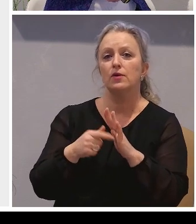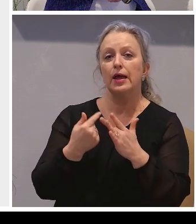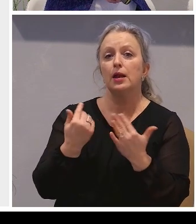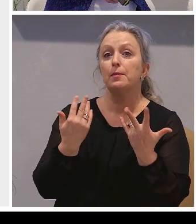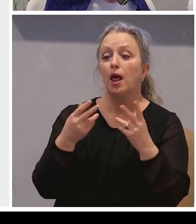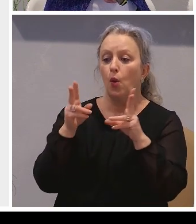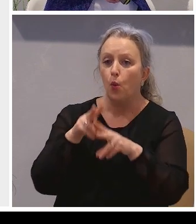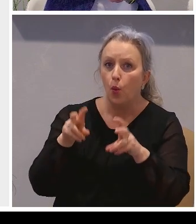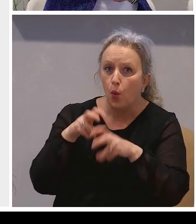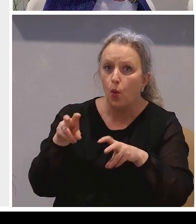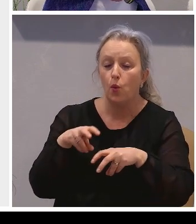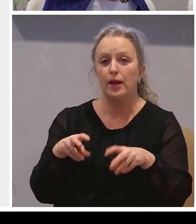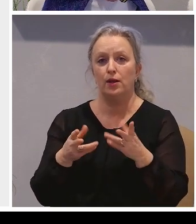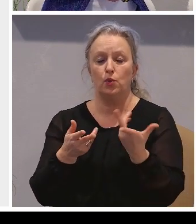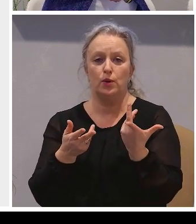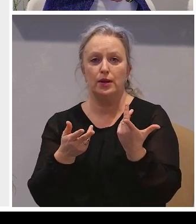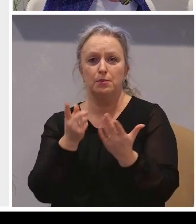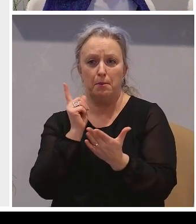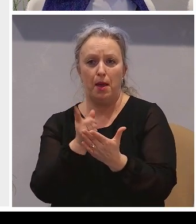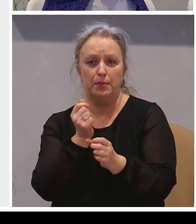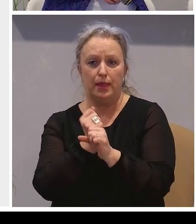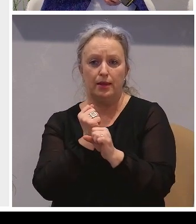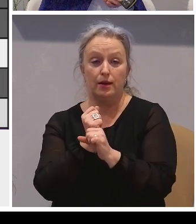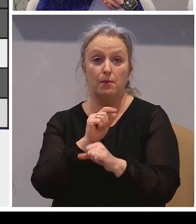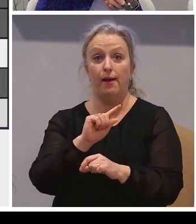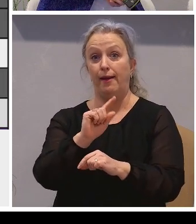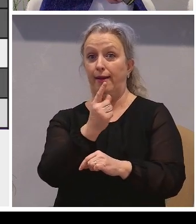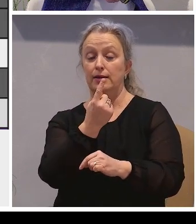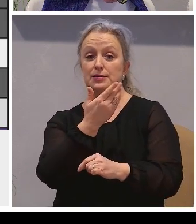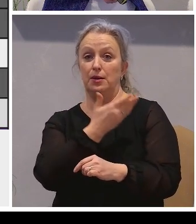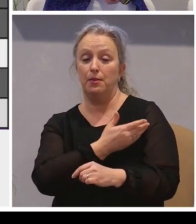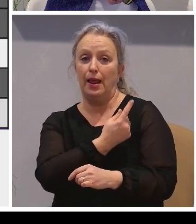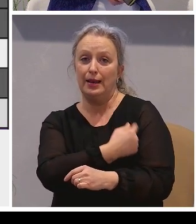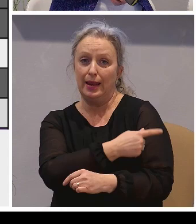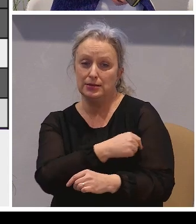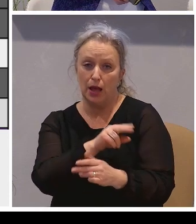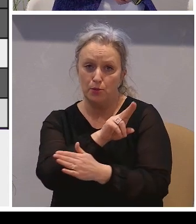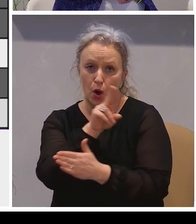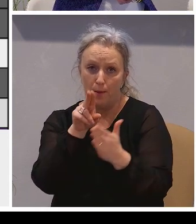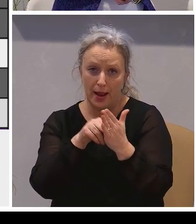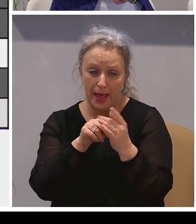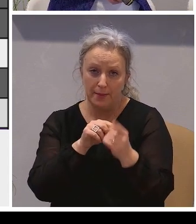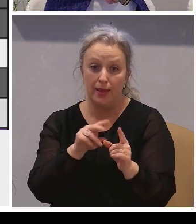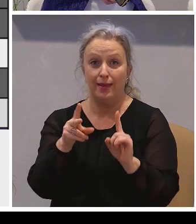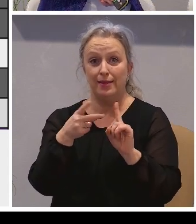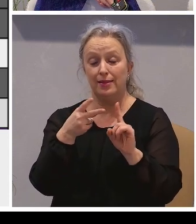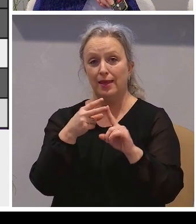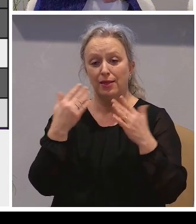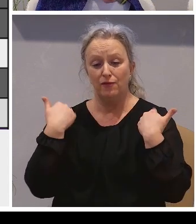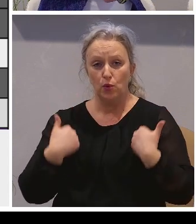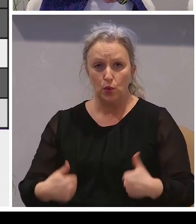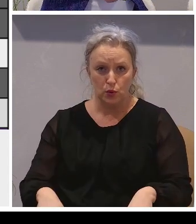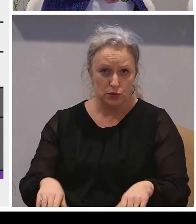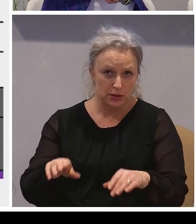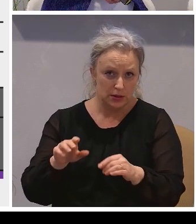gives uuringuid, doctors analüüse information tuleb about teha, et esimene which on tests siin and kliiniliste analysis probleemide to be kohta, made teine on at